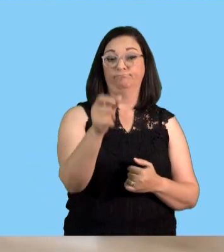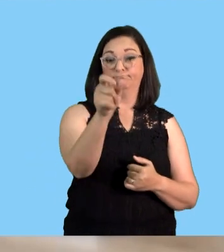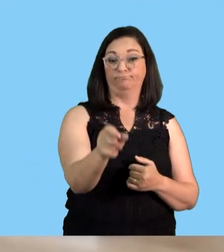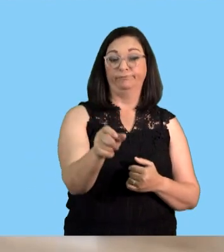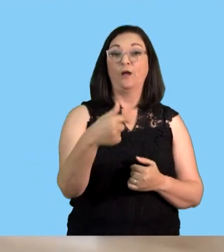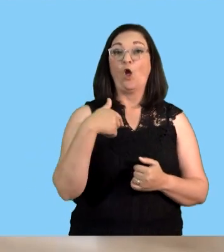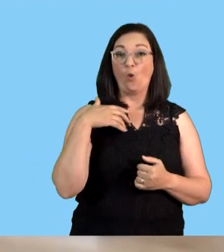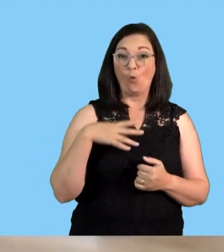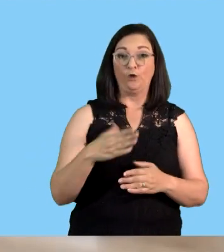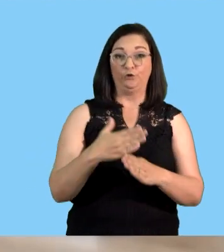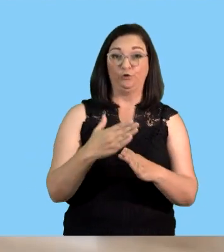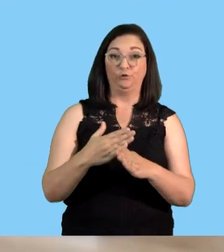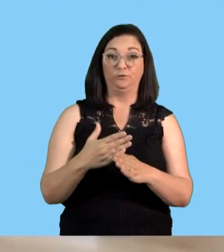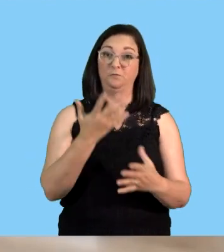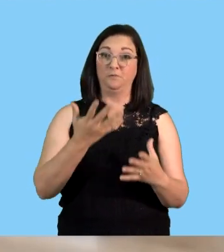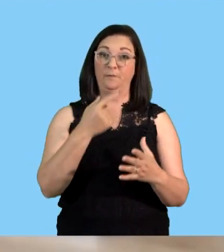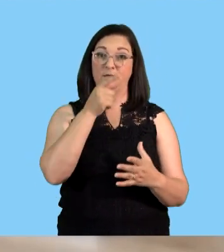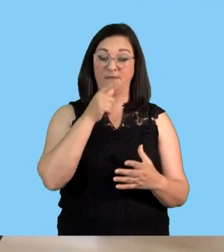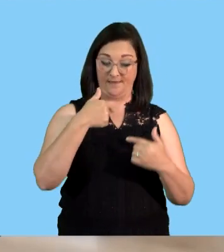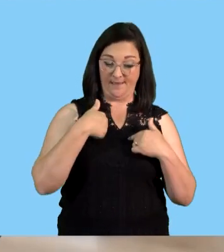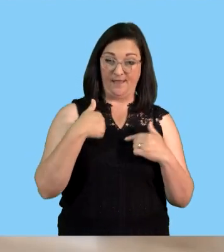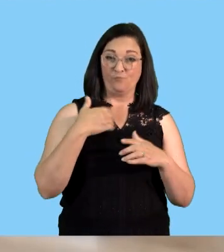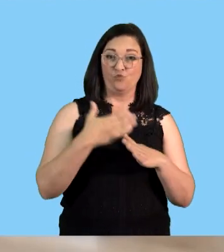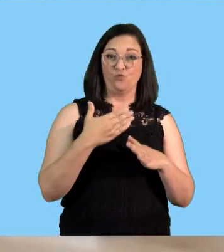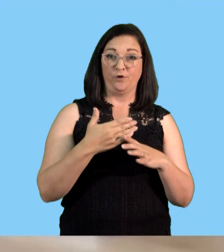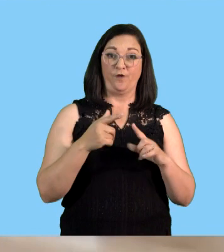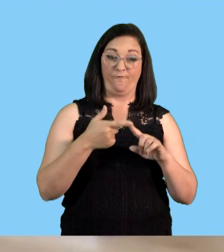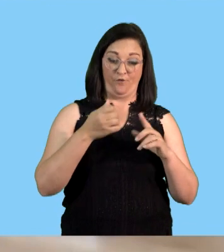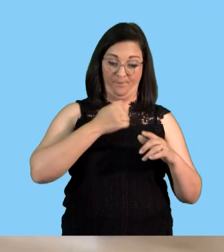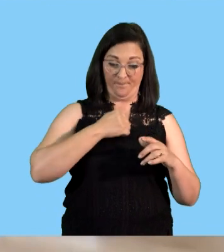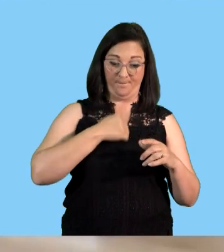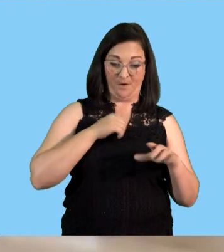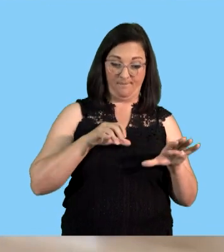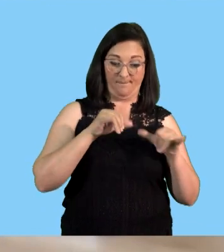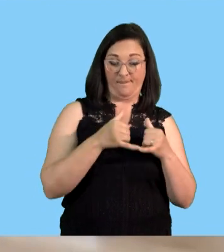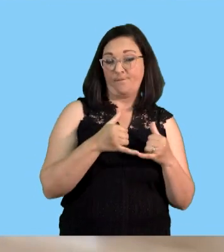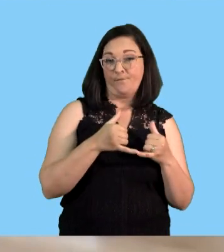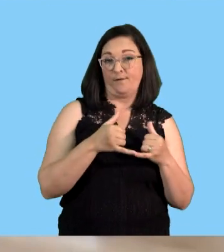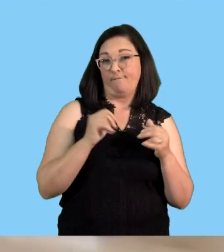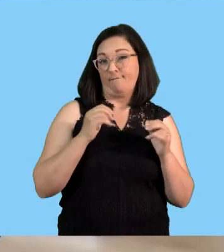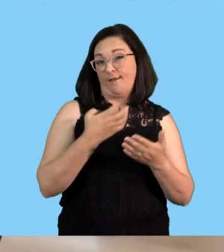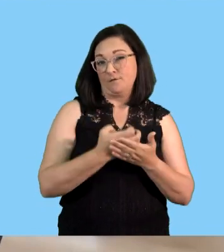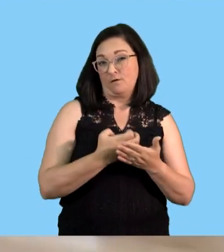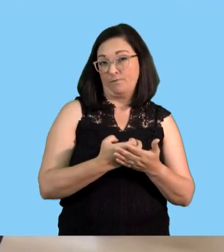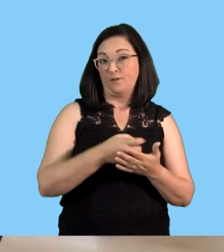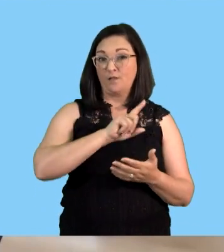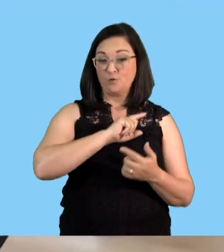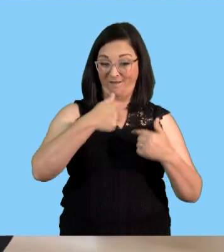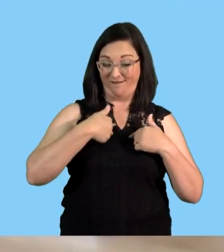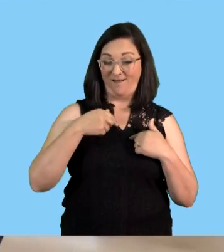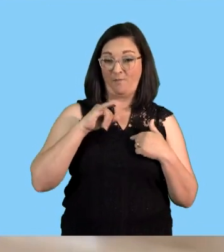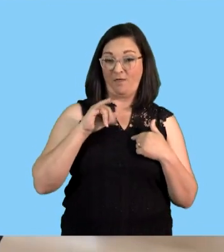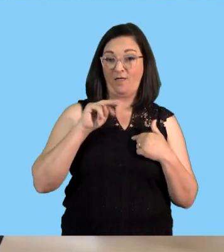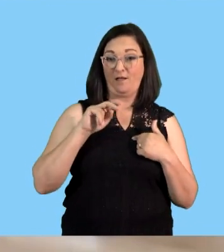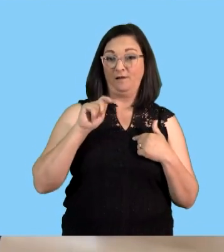candidate. So let's say, for example, now I'm the interviewer. I'm the one that is working on behalf of this company that you've applied for. Therefore, it